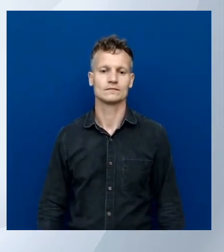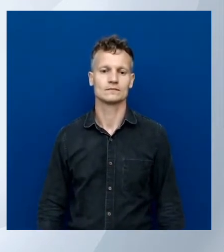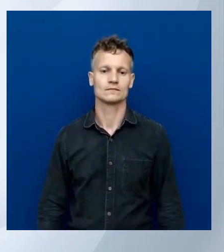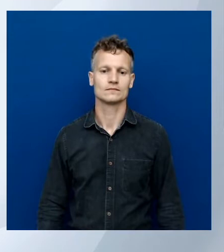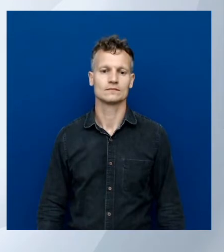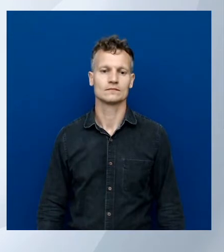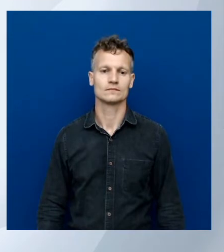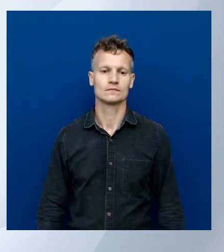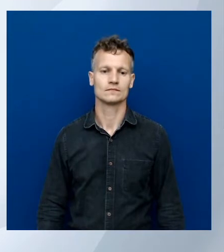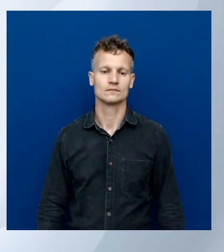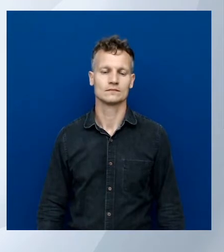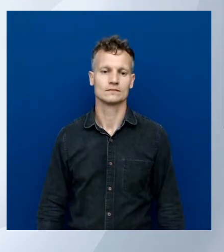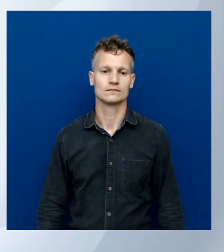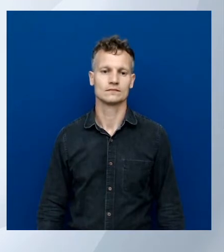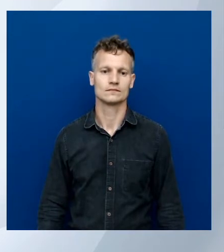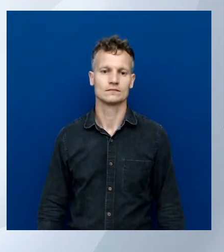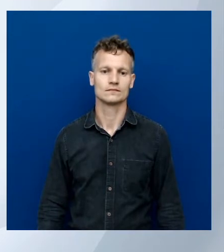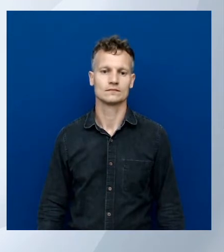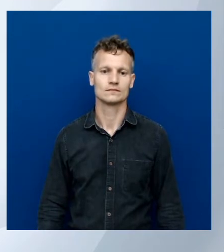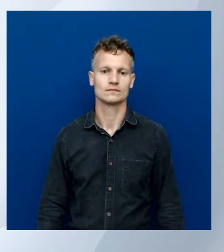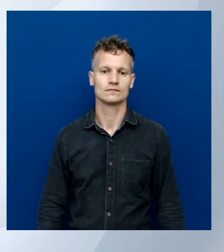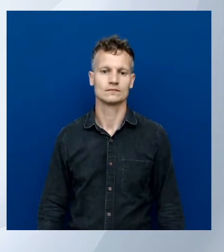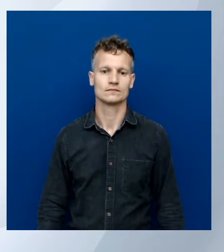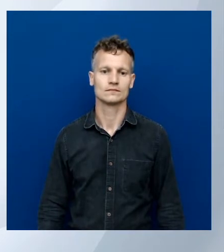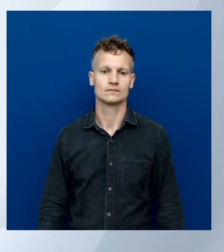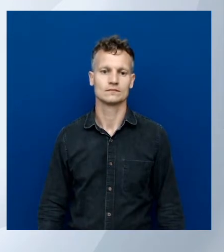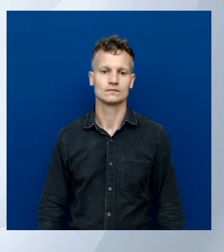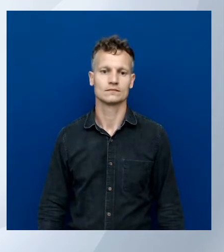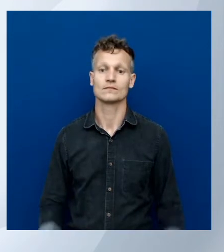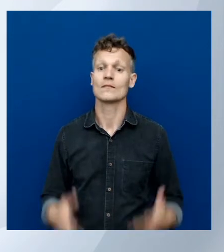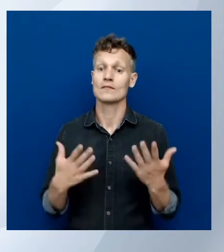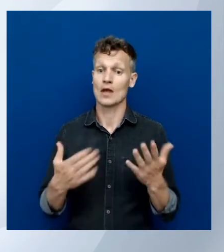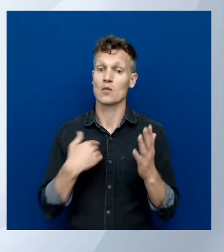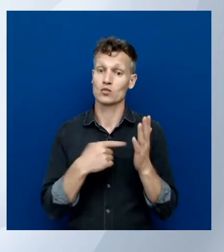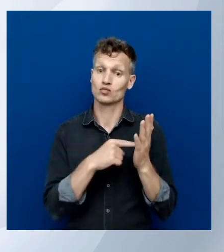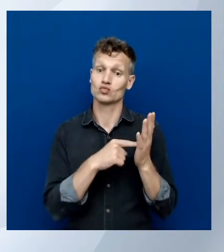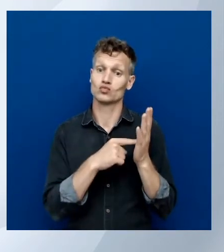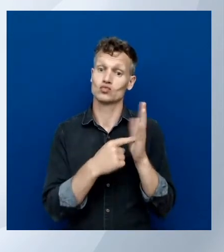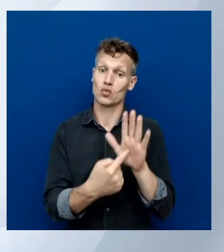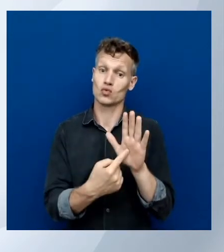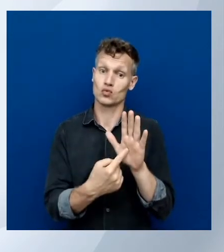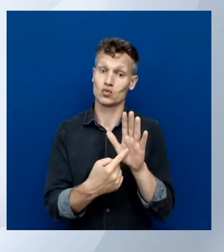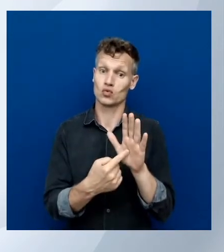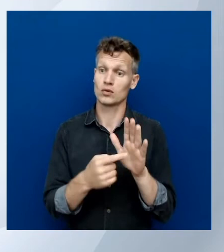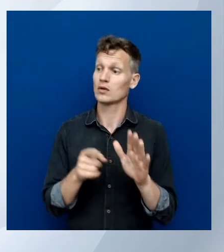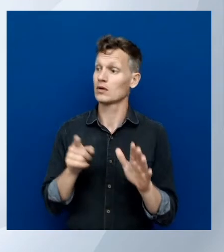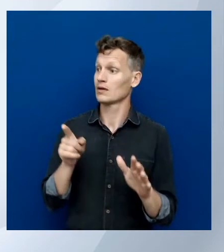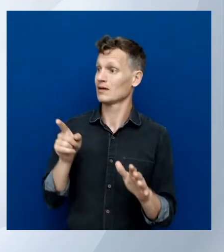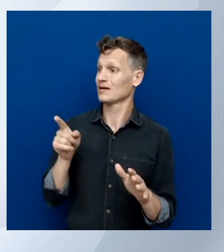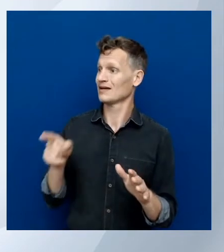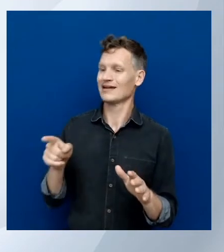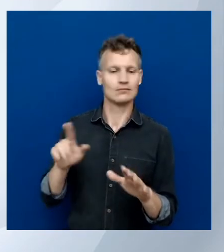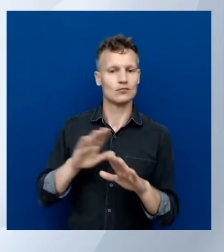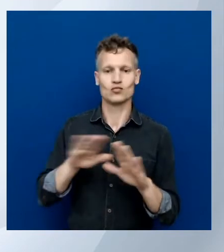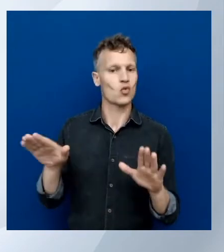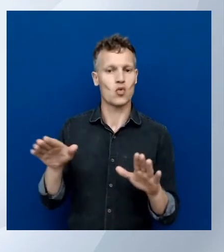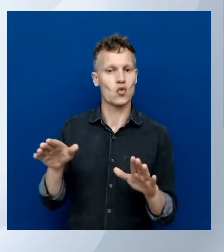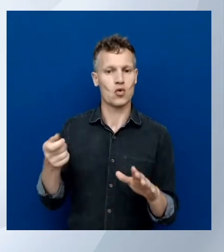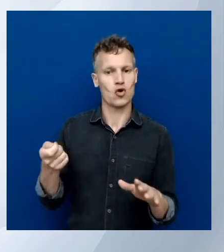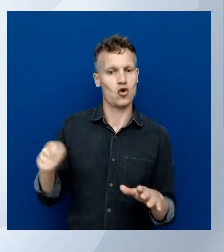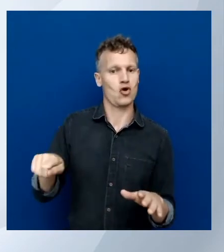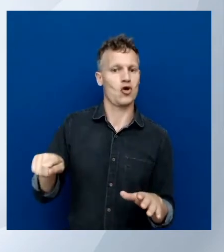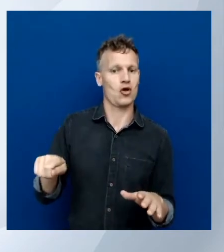And I think I can show you, because here it's not enabled. So if it's not enabled yet, you